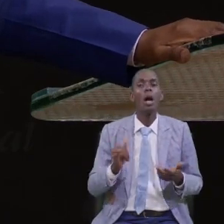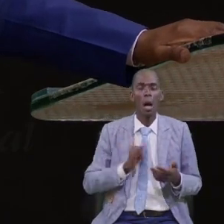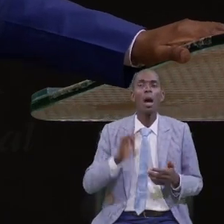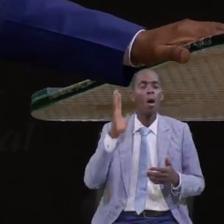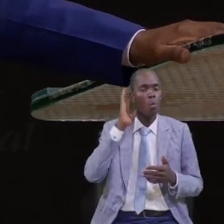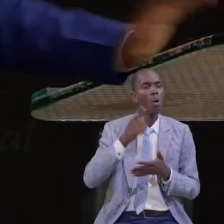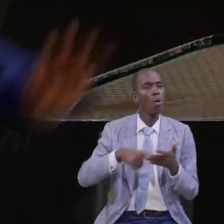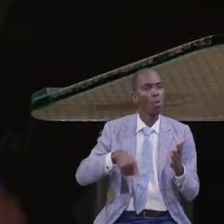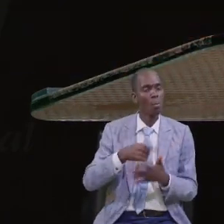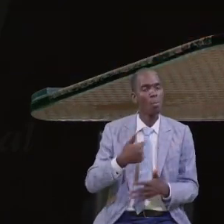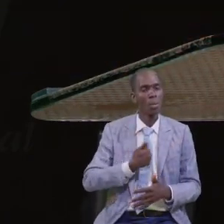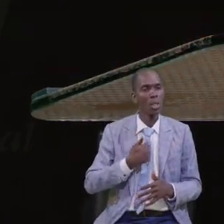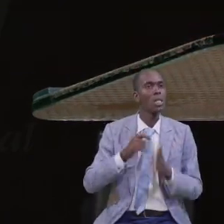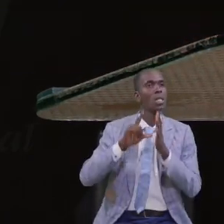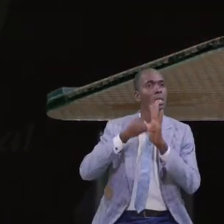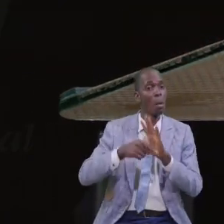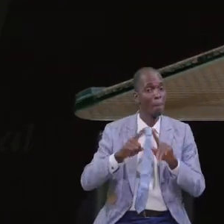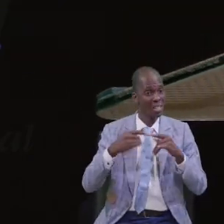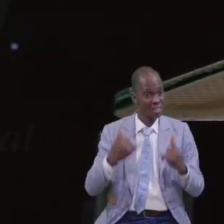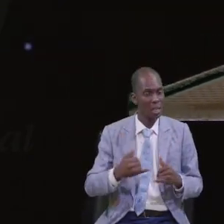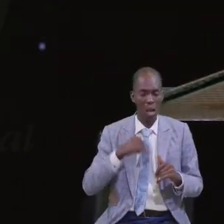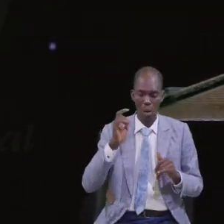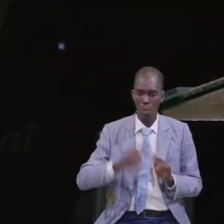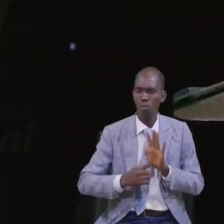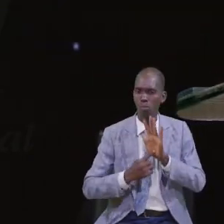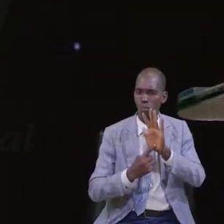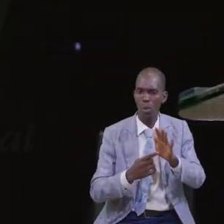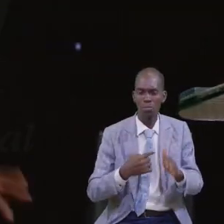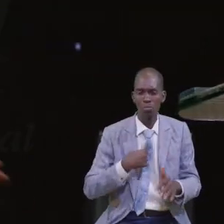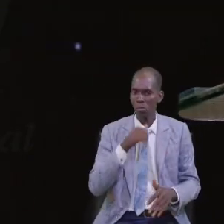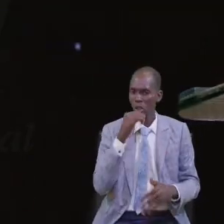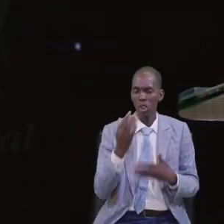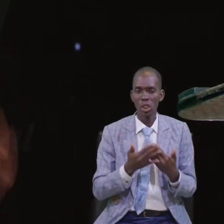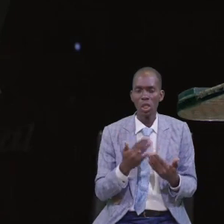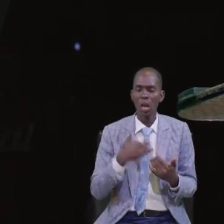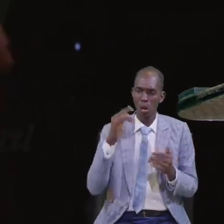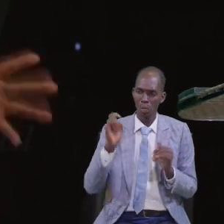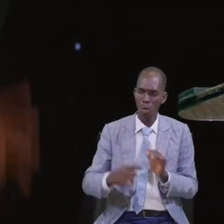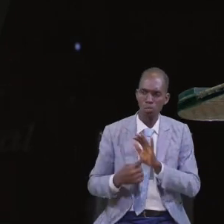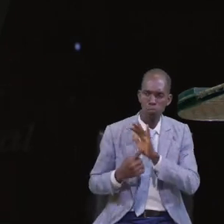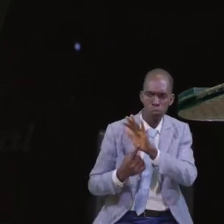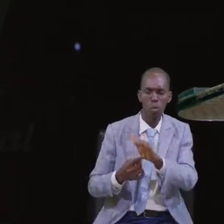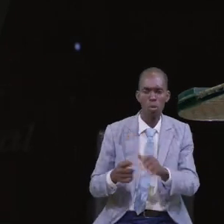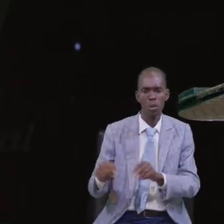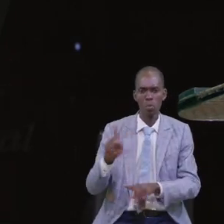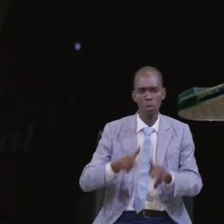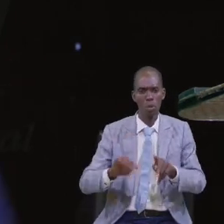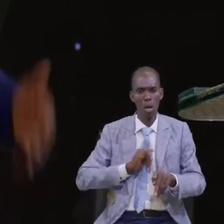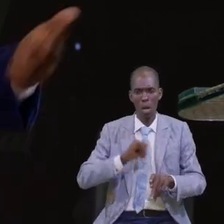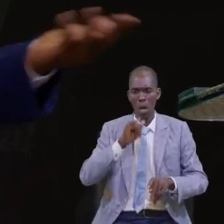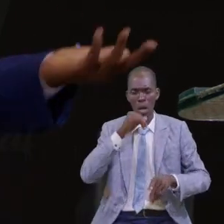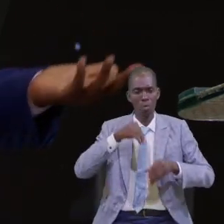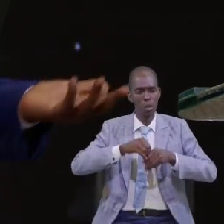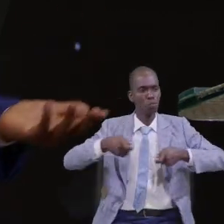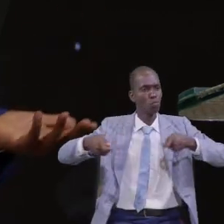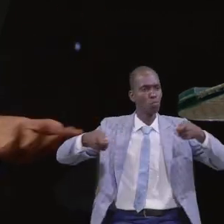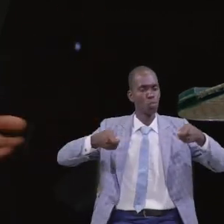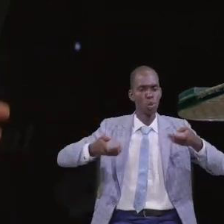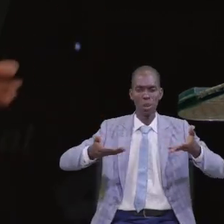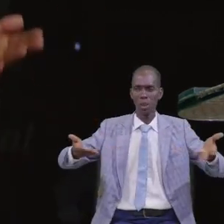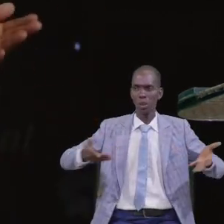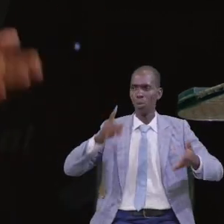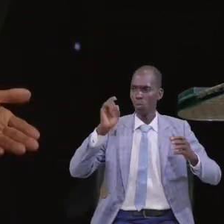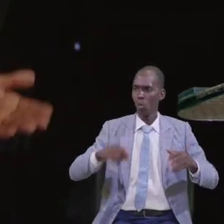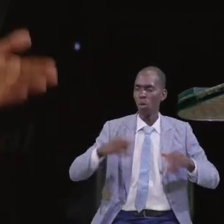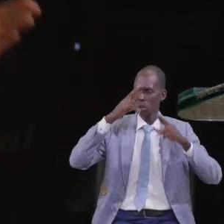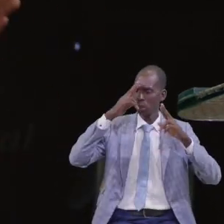later. But now I must show them, I must beat them, I must show them who is in authority here. And he doesn't